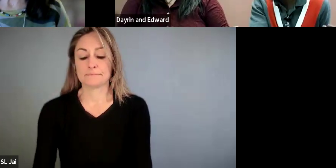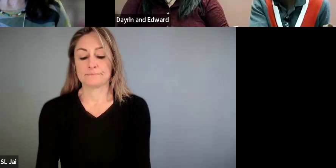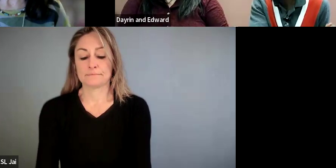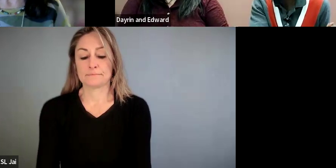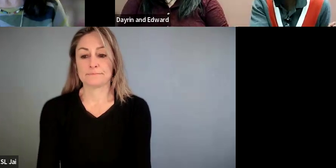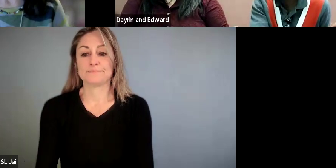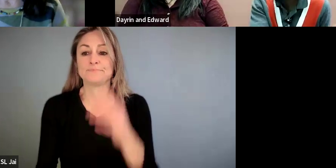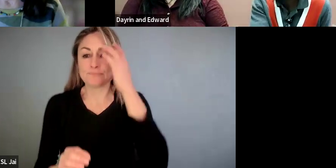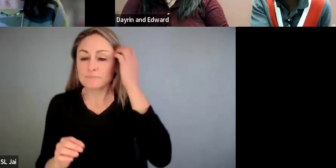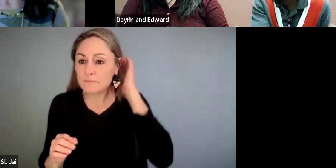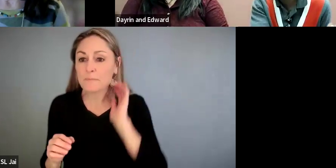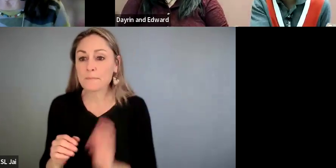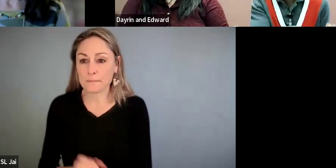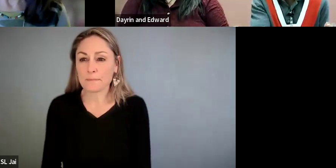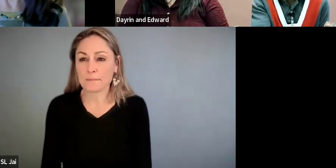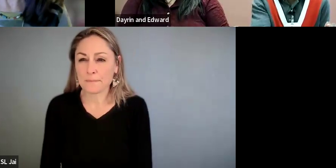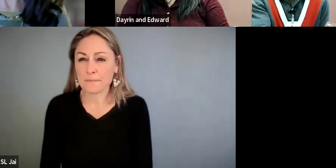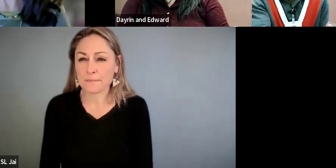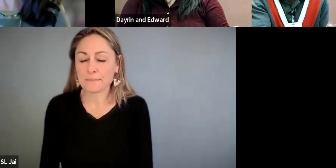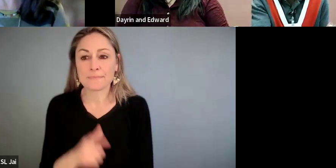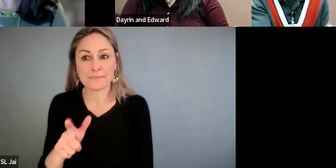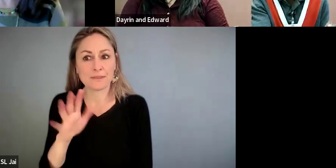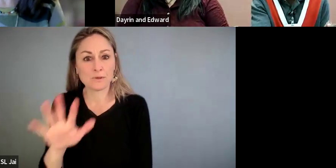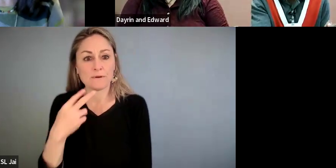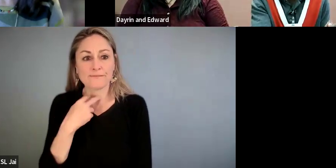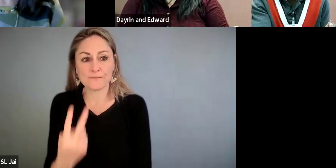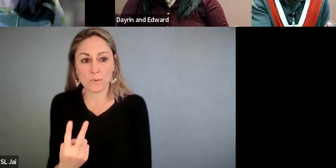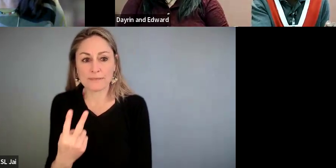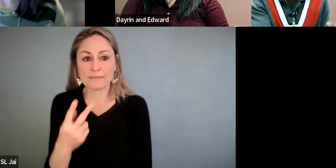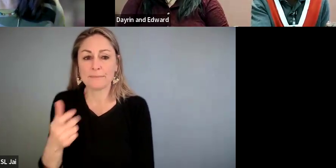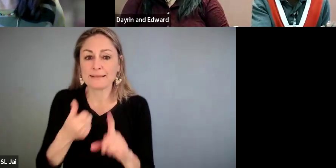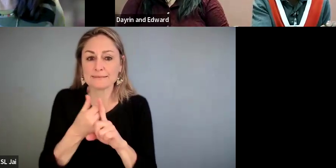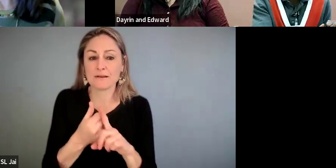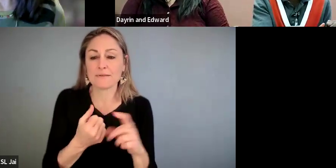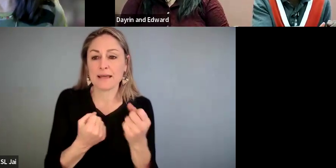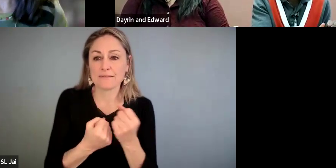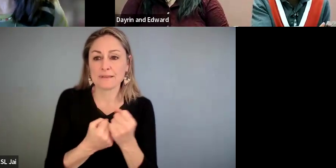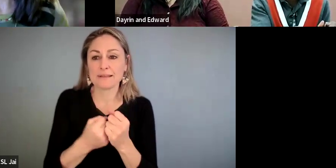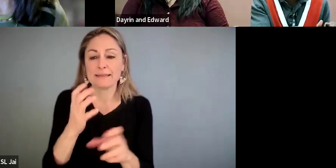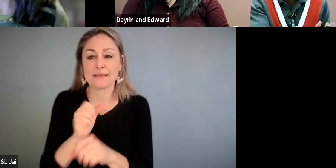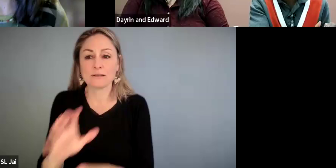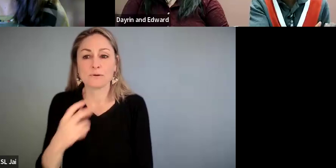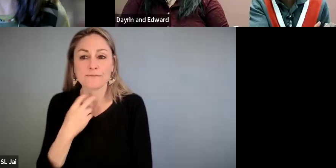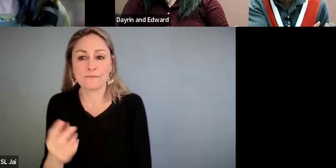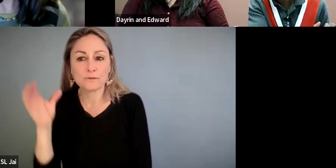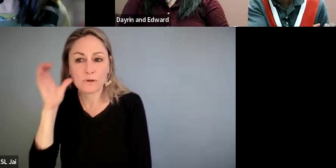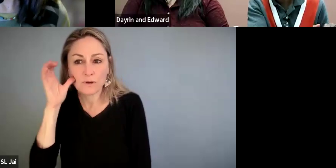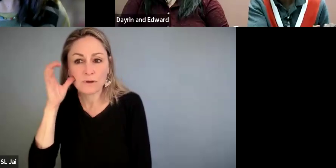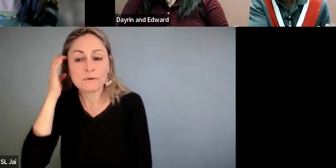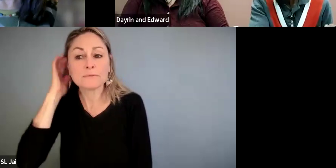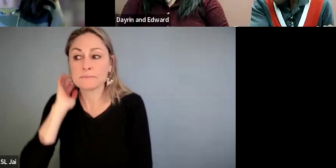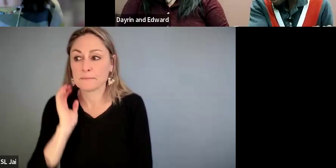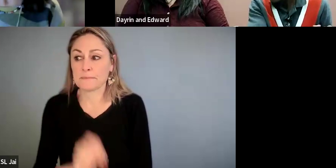being a self-advocate means having your voice is hard. No, say yes or no